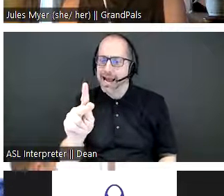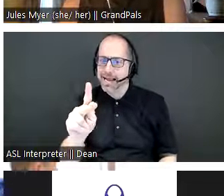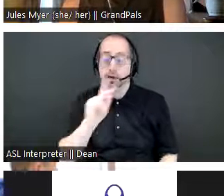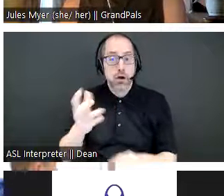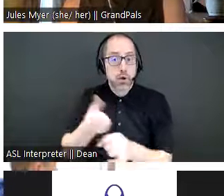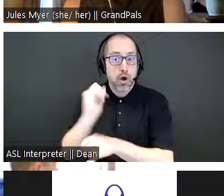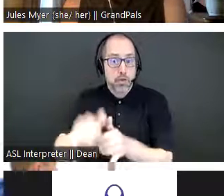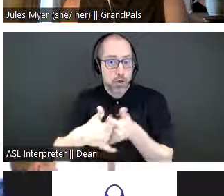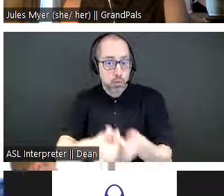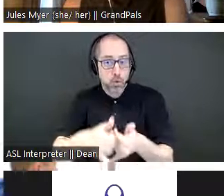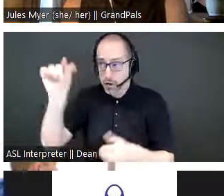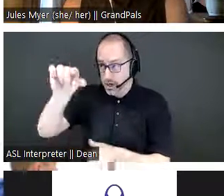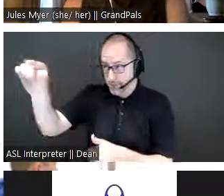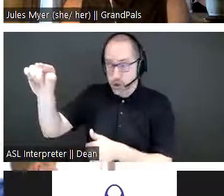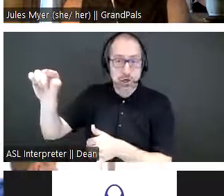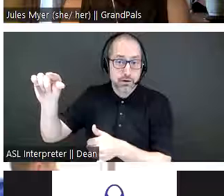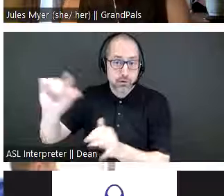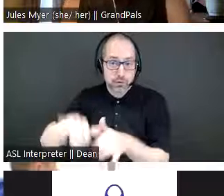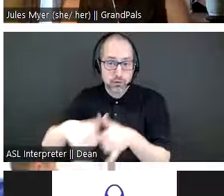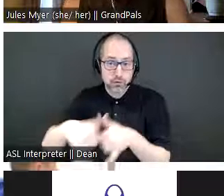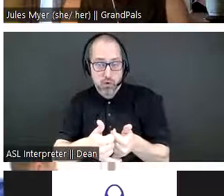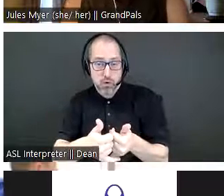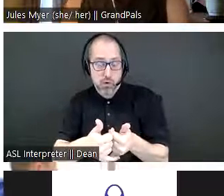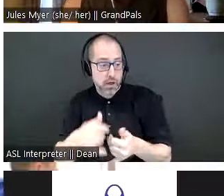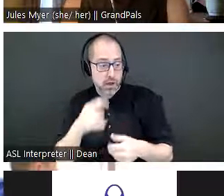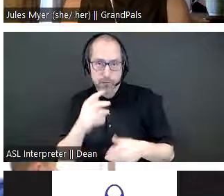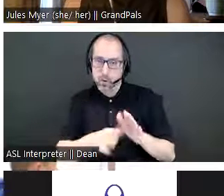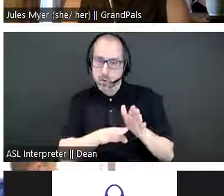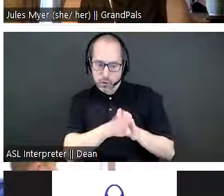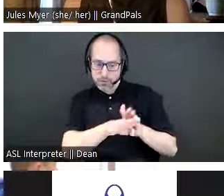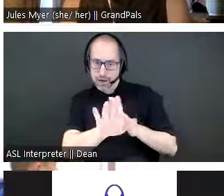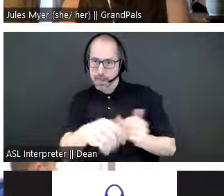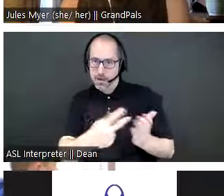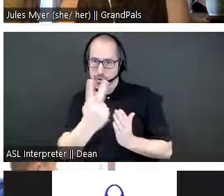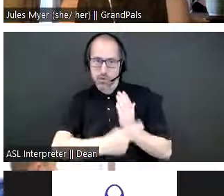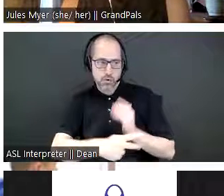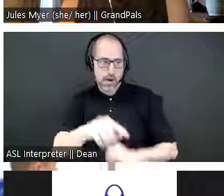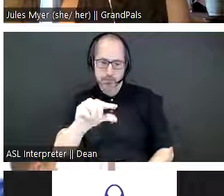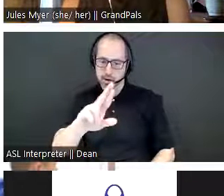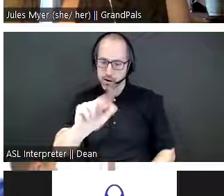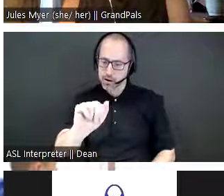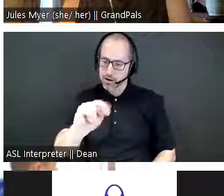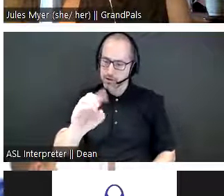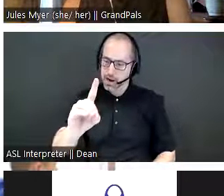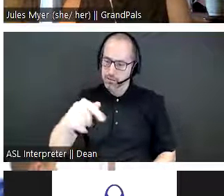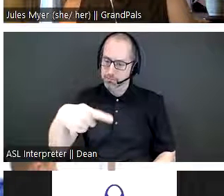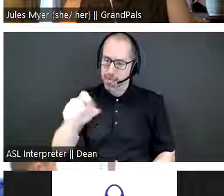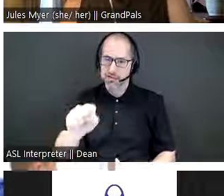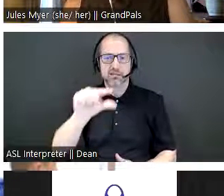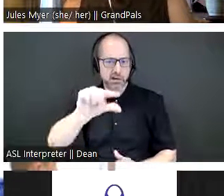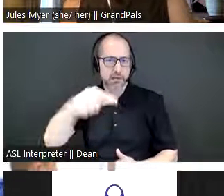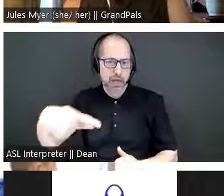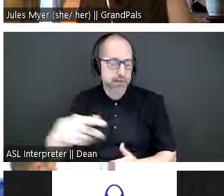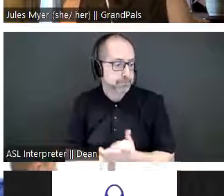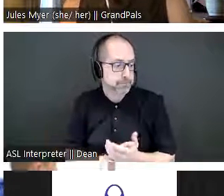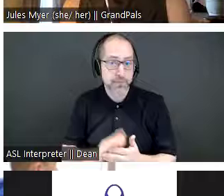Award for developing GrandPals, along with a few of his colleagues. And while the program has